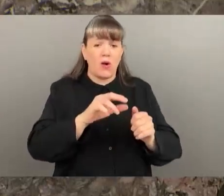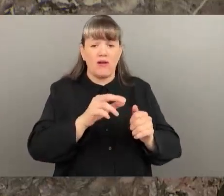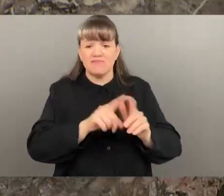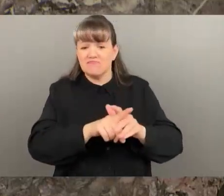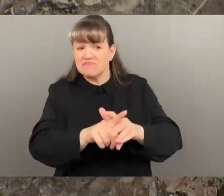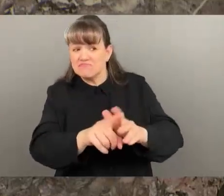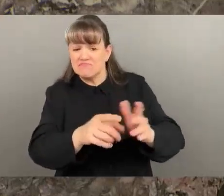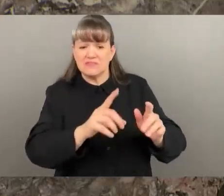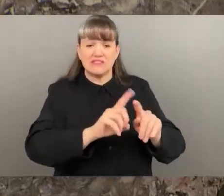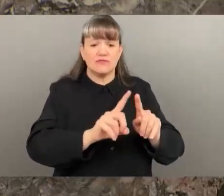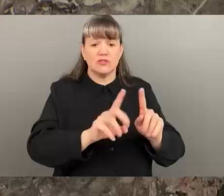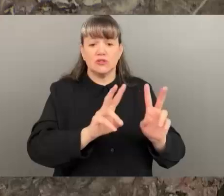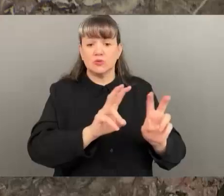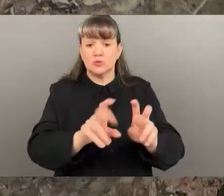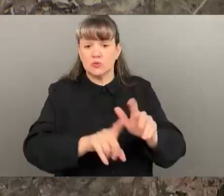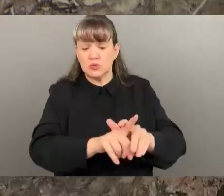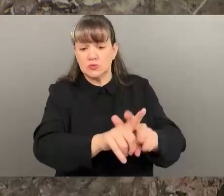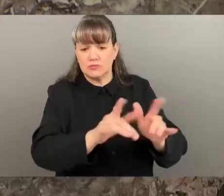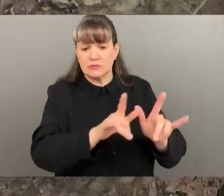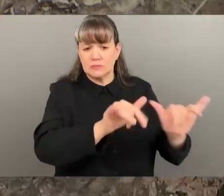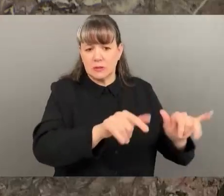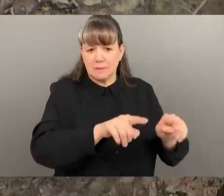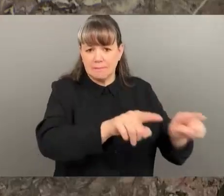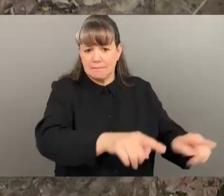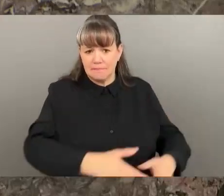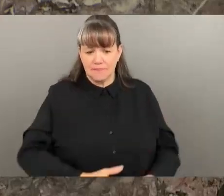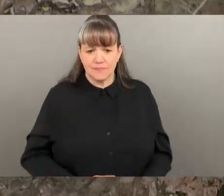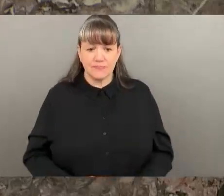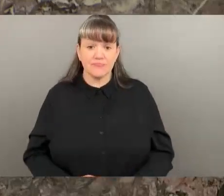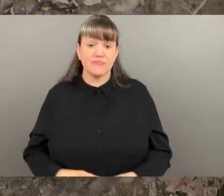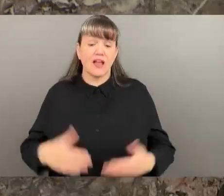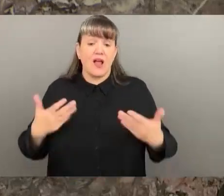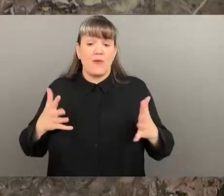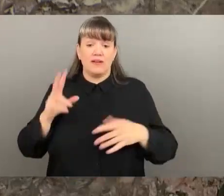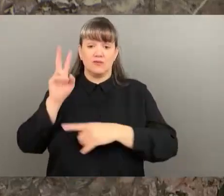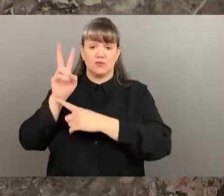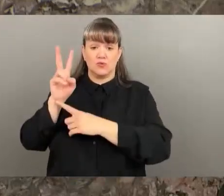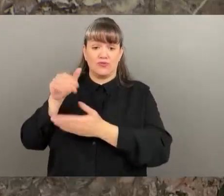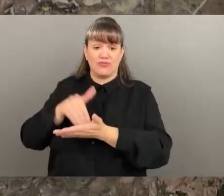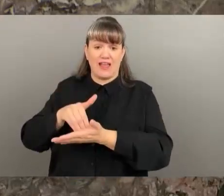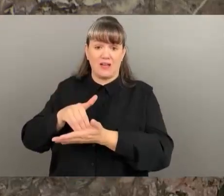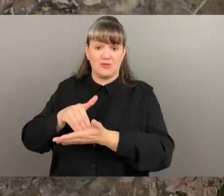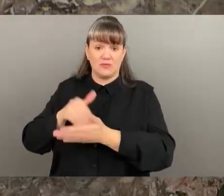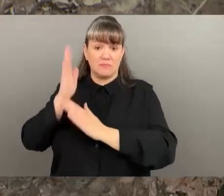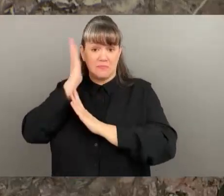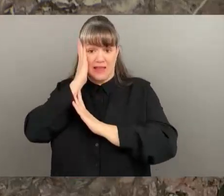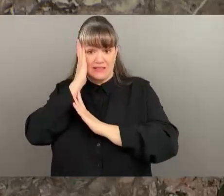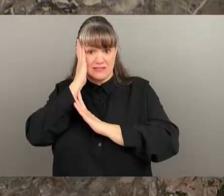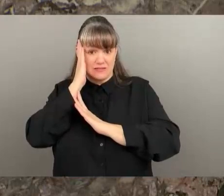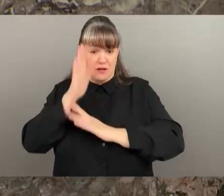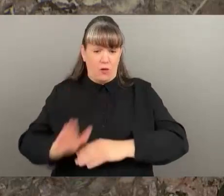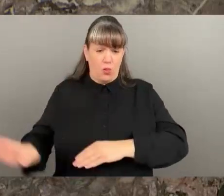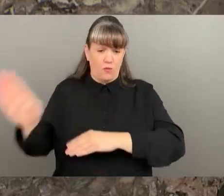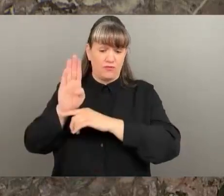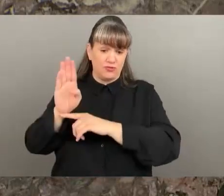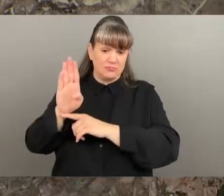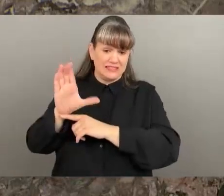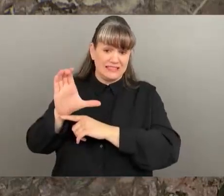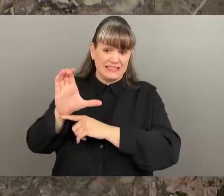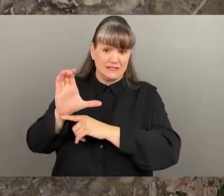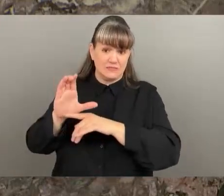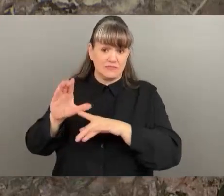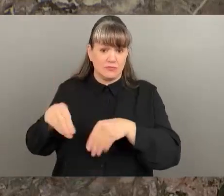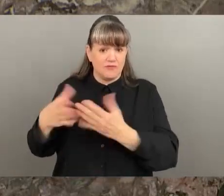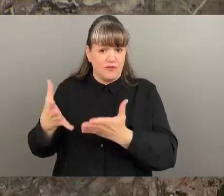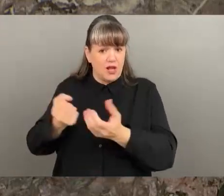already 2,000 beds across British Columbia that do support this type of psychiatric service